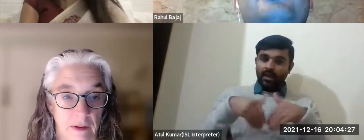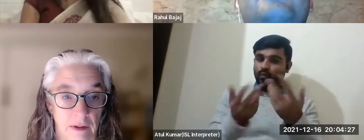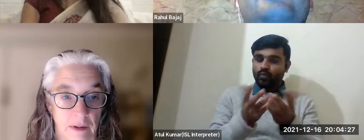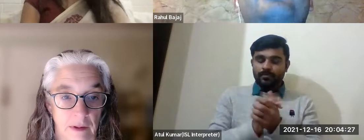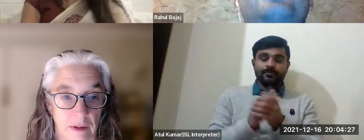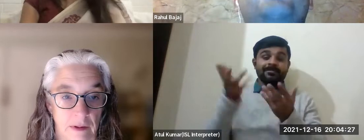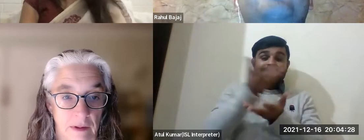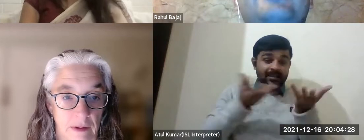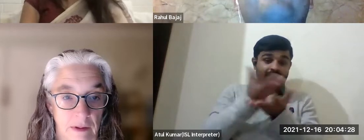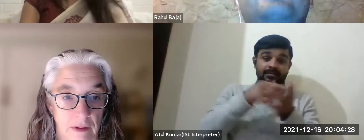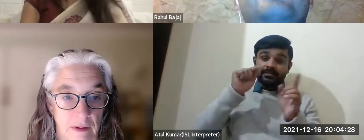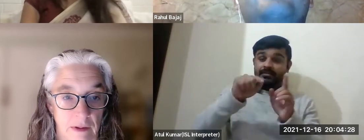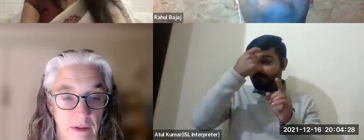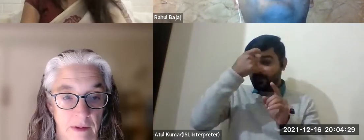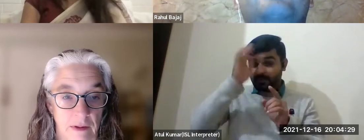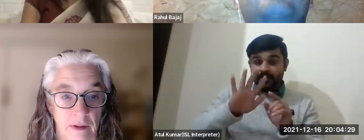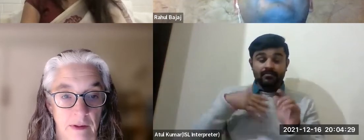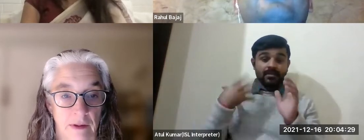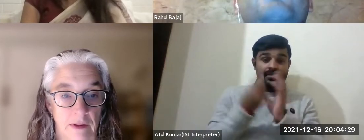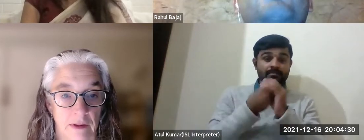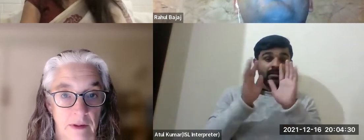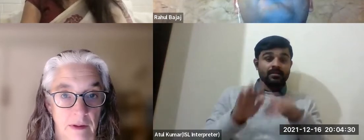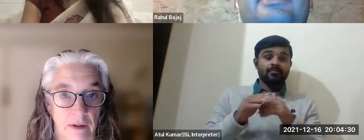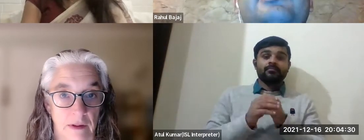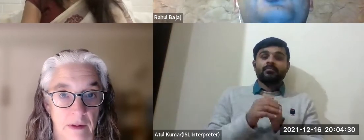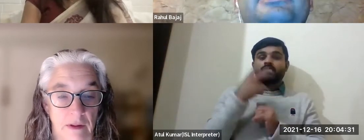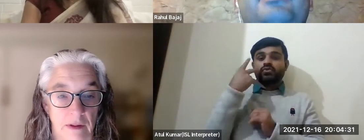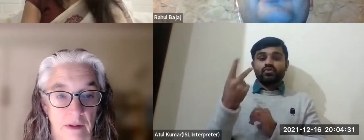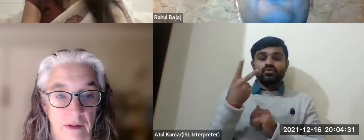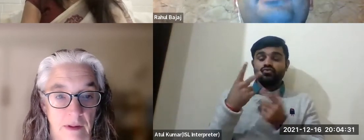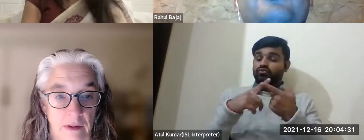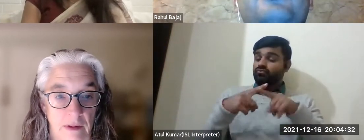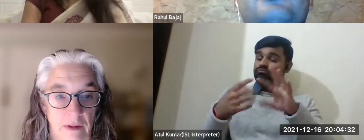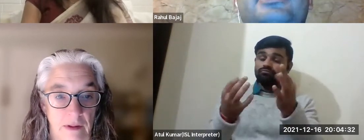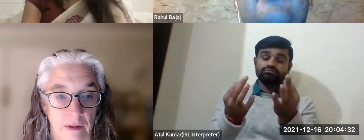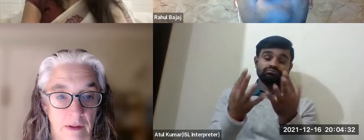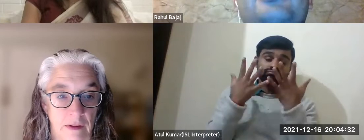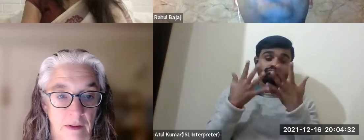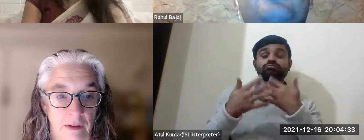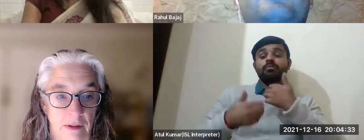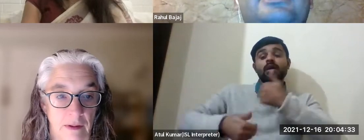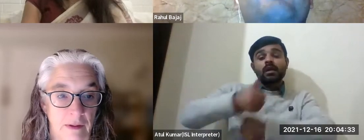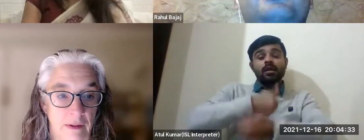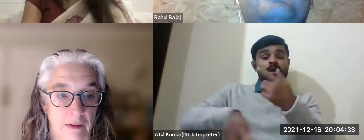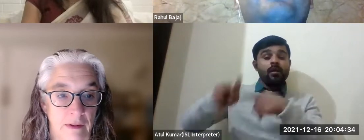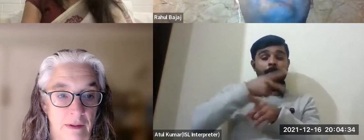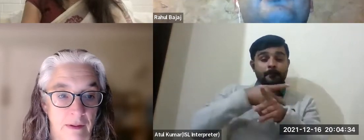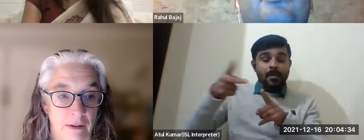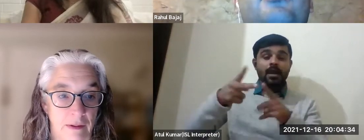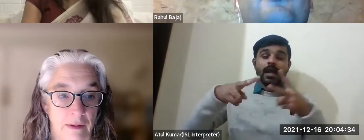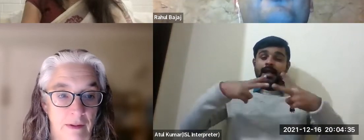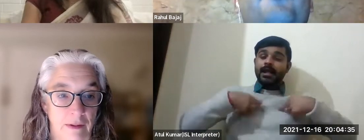And to discuss this issue, we have with us two extremely competent and passionate